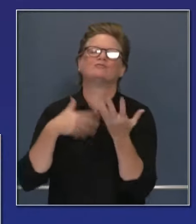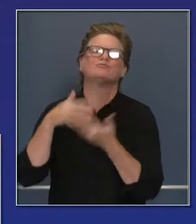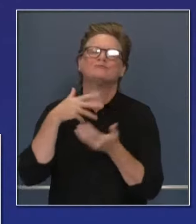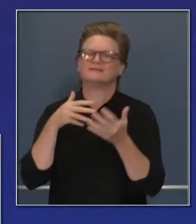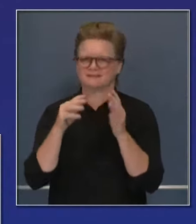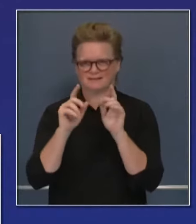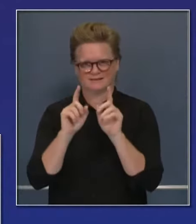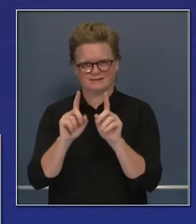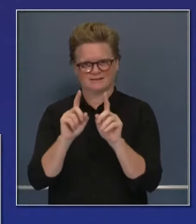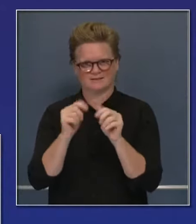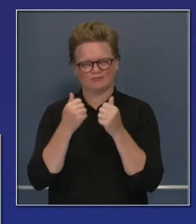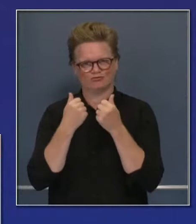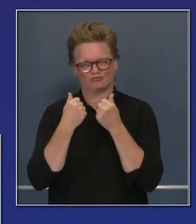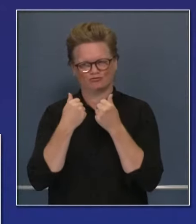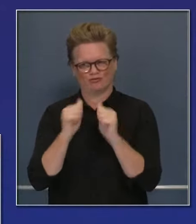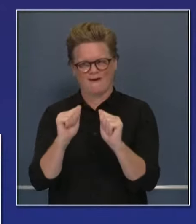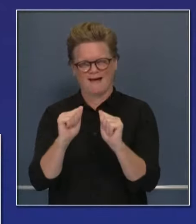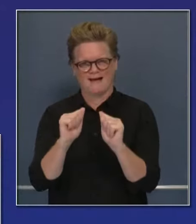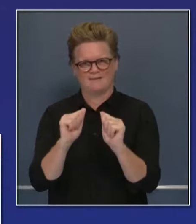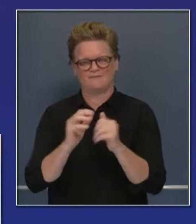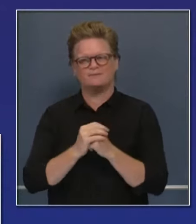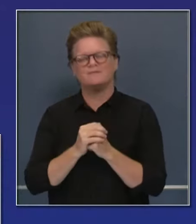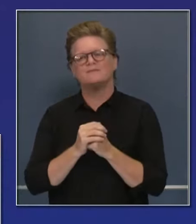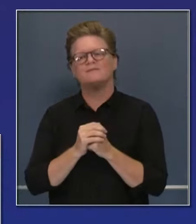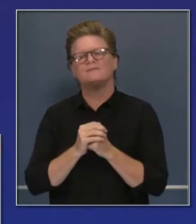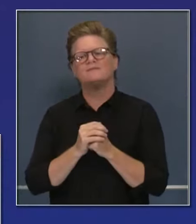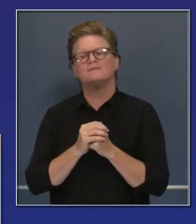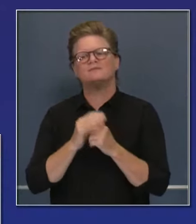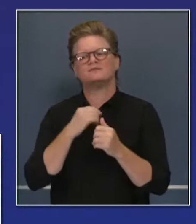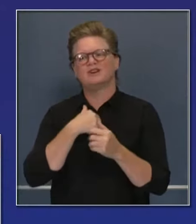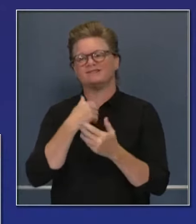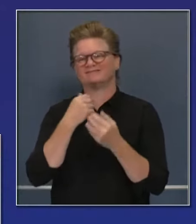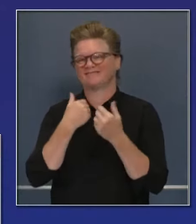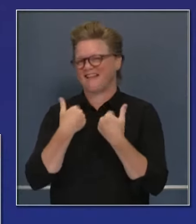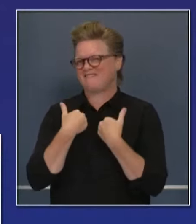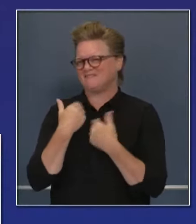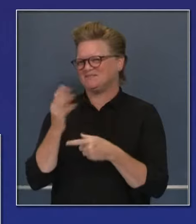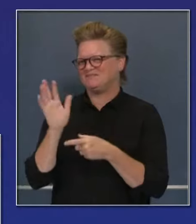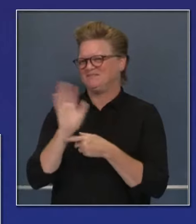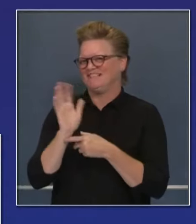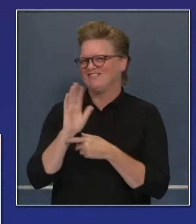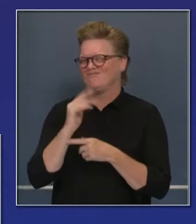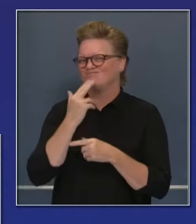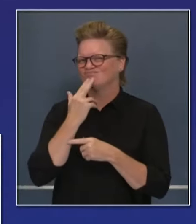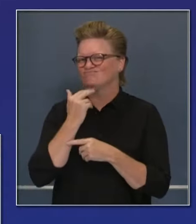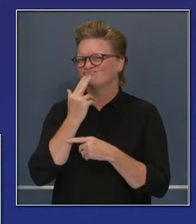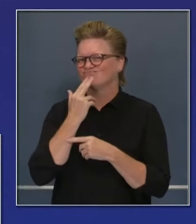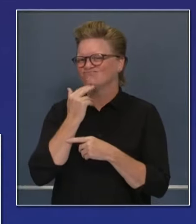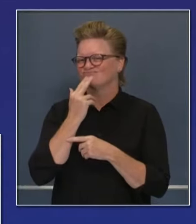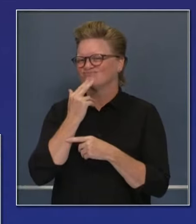video on the first bullet point around wearing a mask. We are blessed and we are